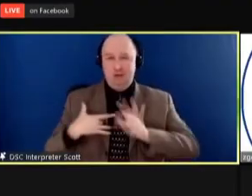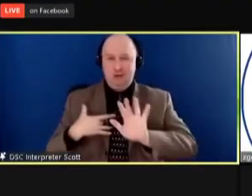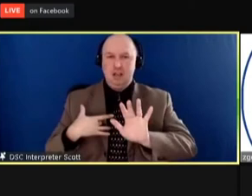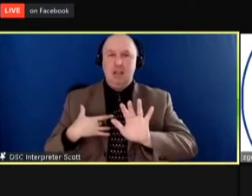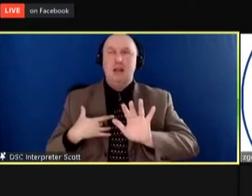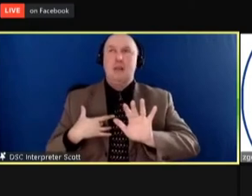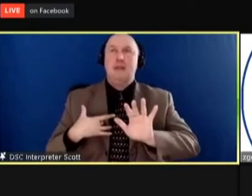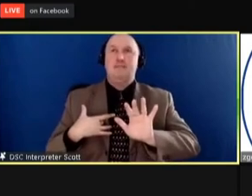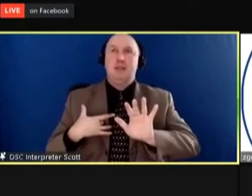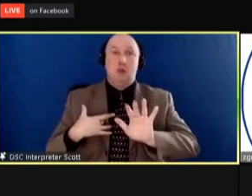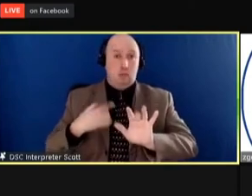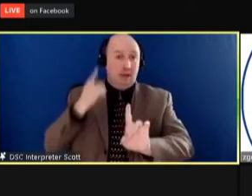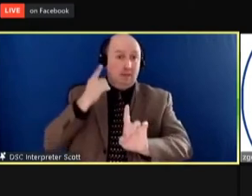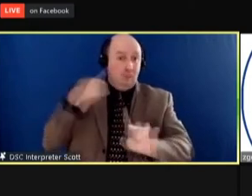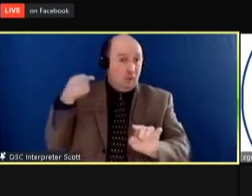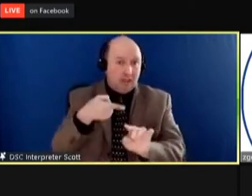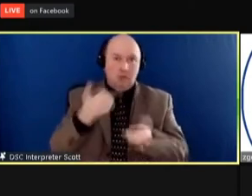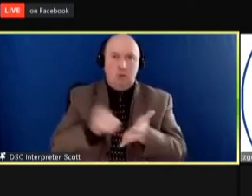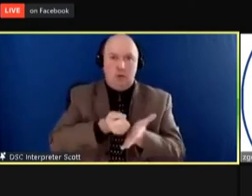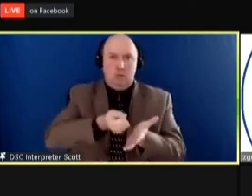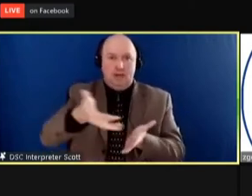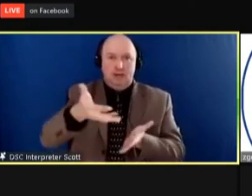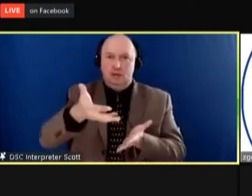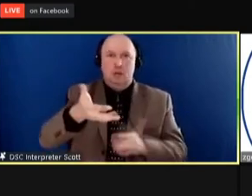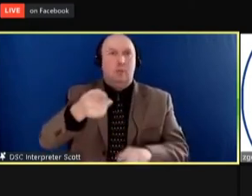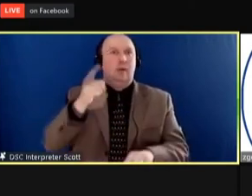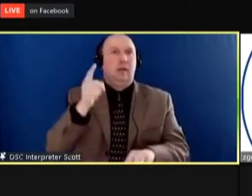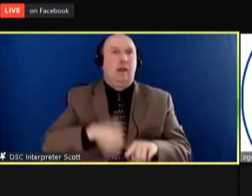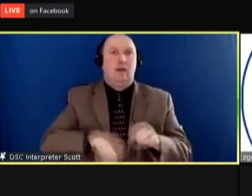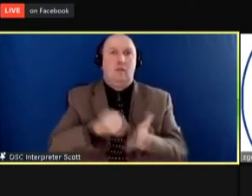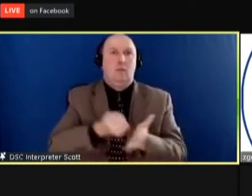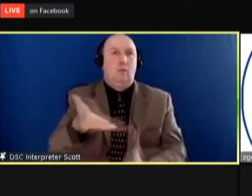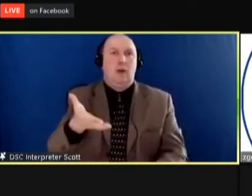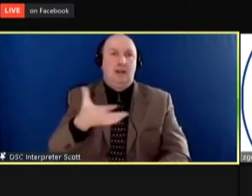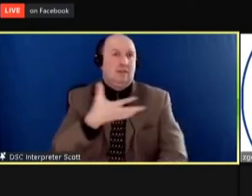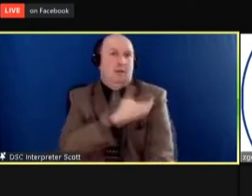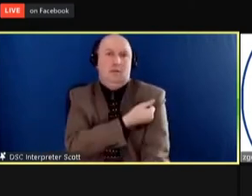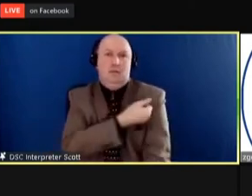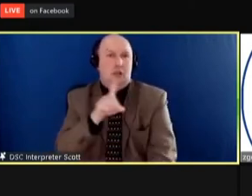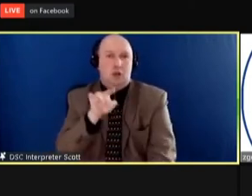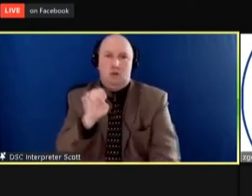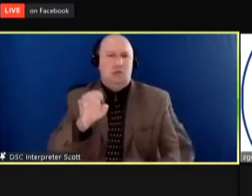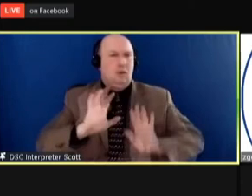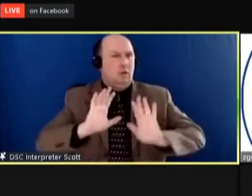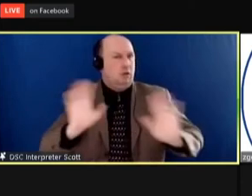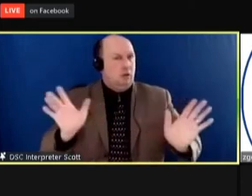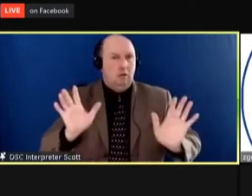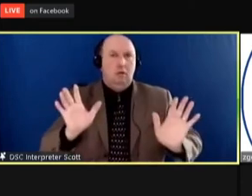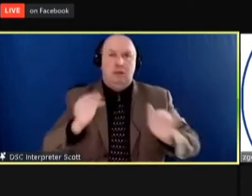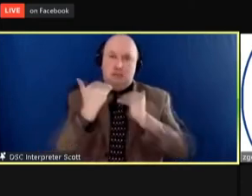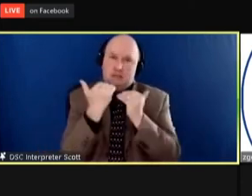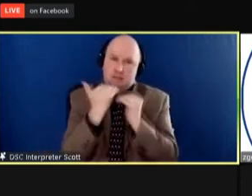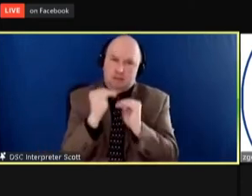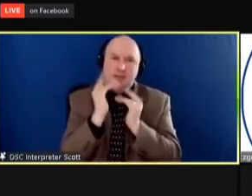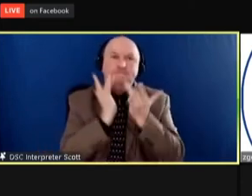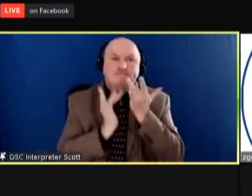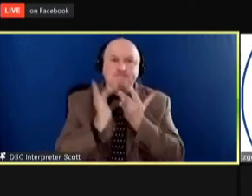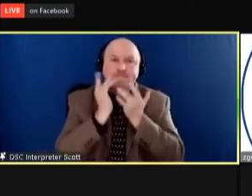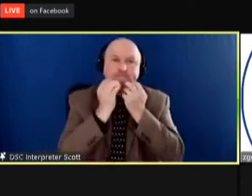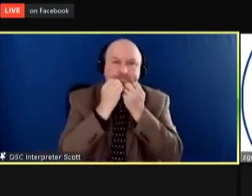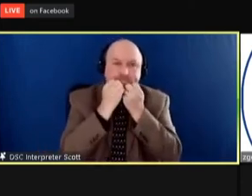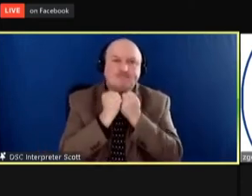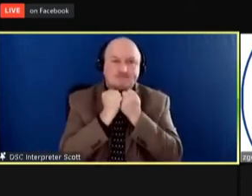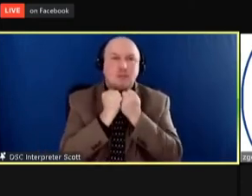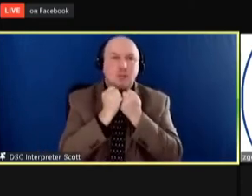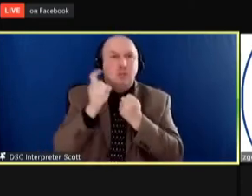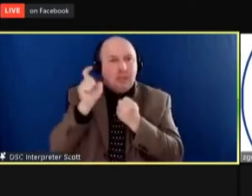is that wasted dose. We cannot waste doses. Not at this point in time. It's too limited. It's too precious. We need to get these